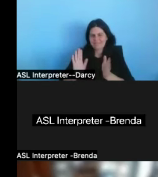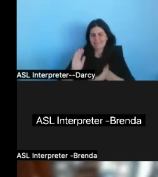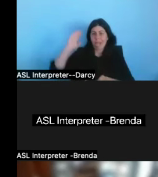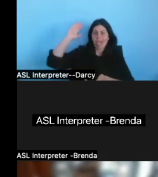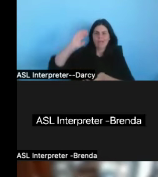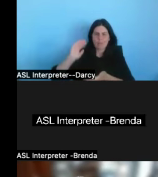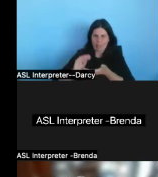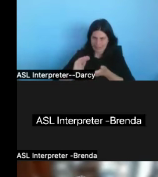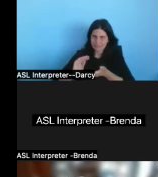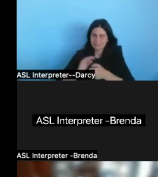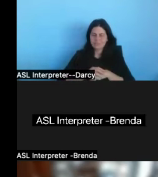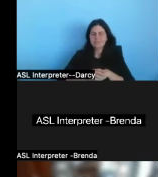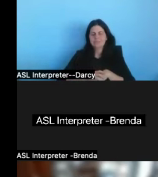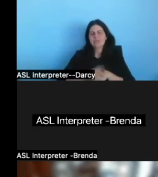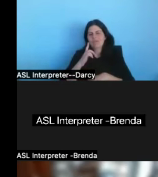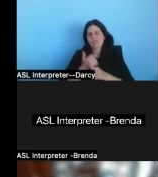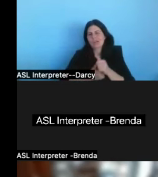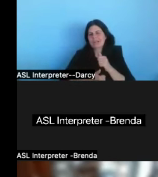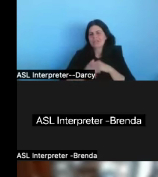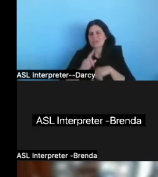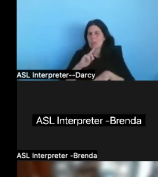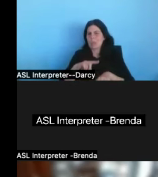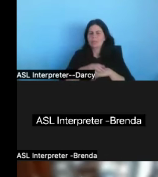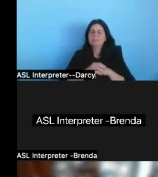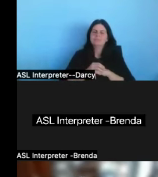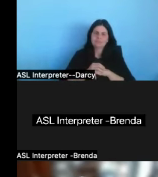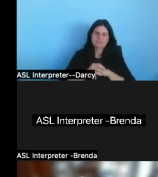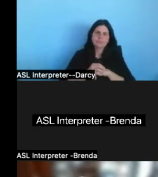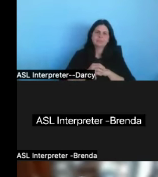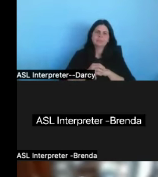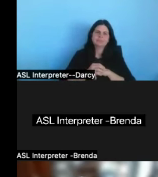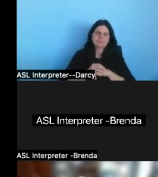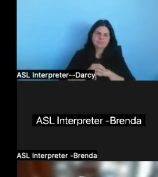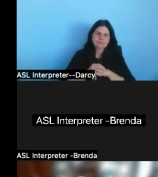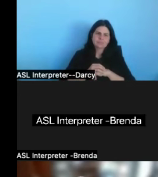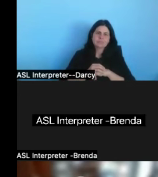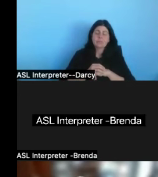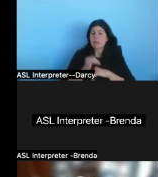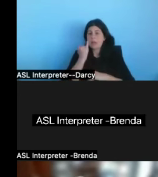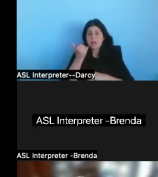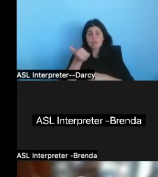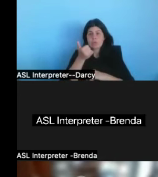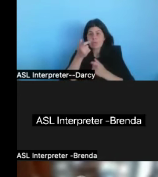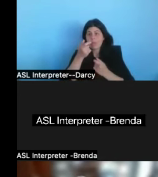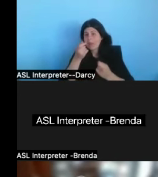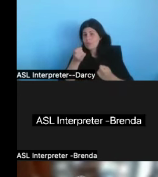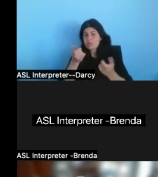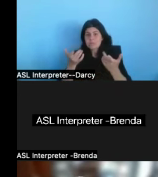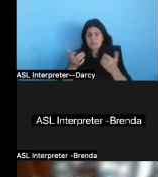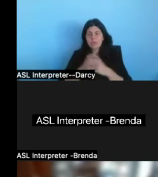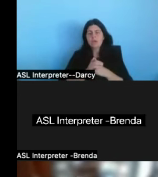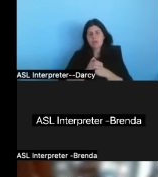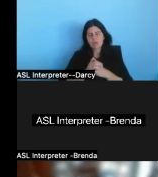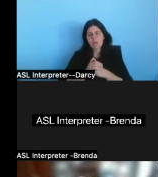less than that, at least per order. And we are going to have a way that if you're interested in getting them, and you would like a